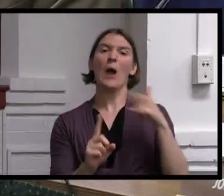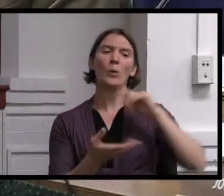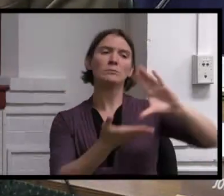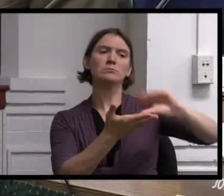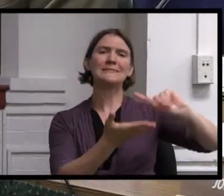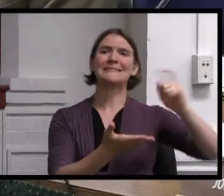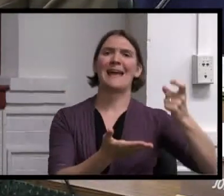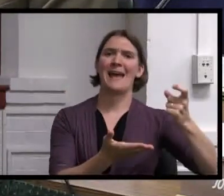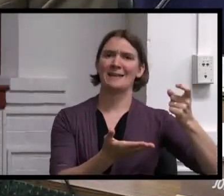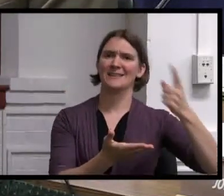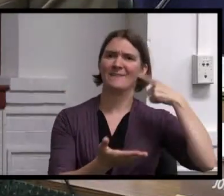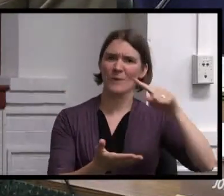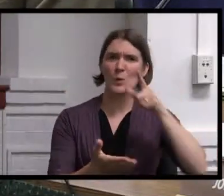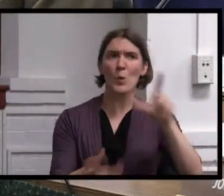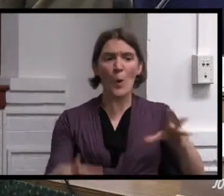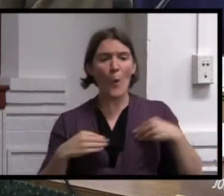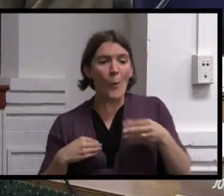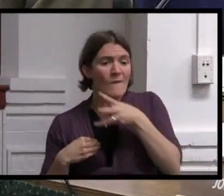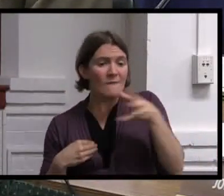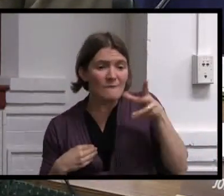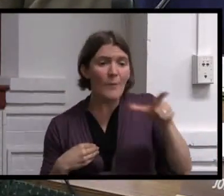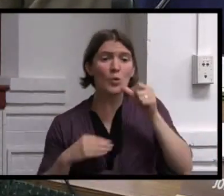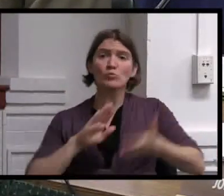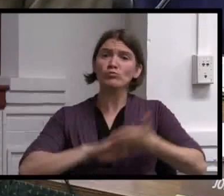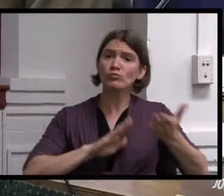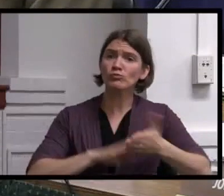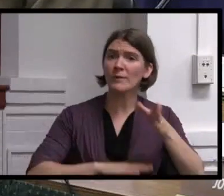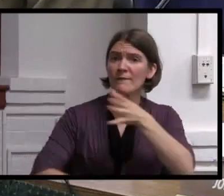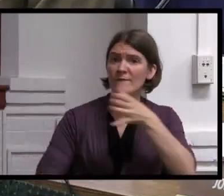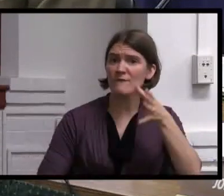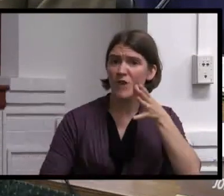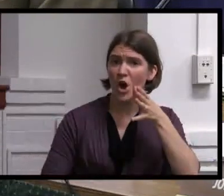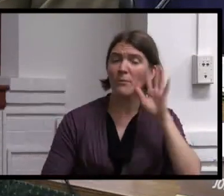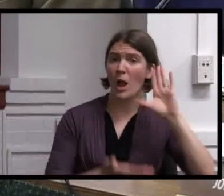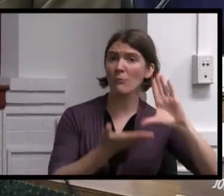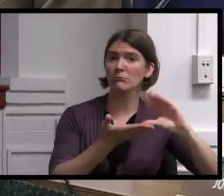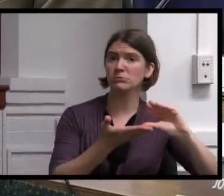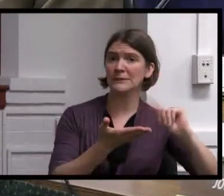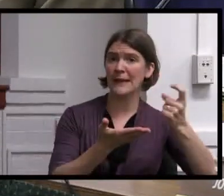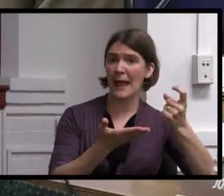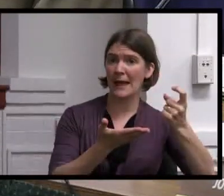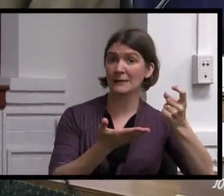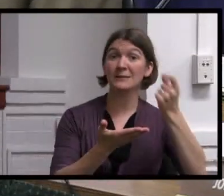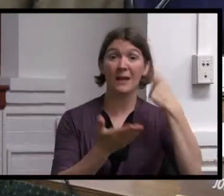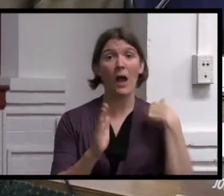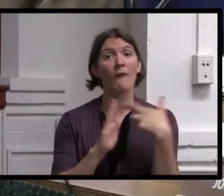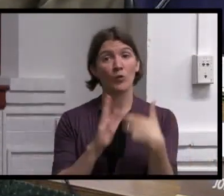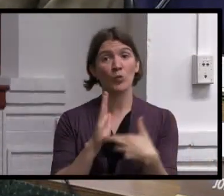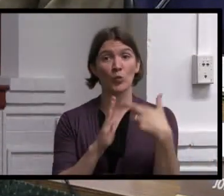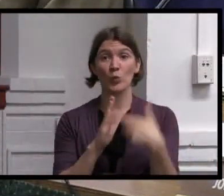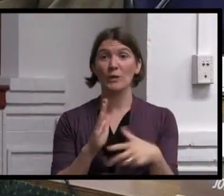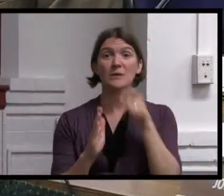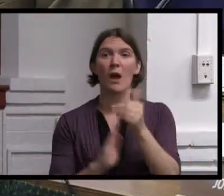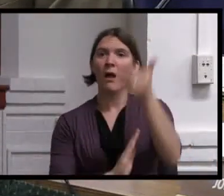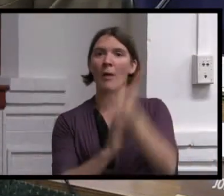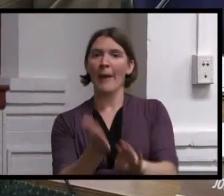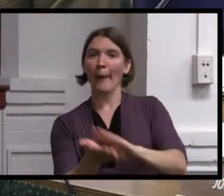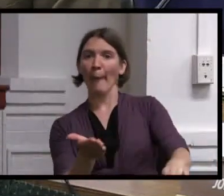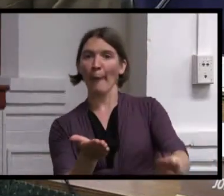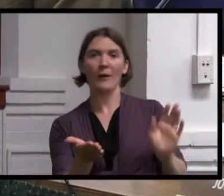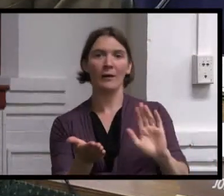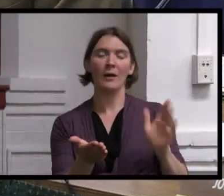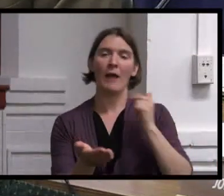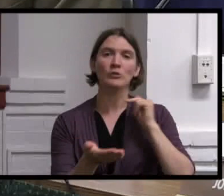relief to the owners and operators of these farm properties, there are some rules that